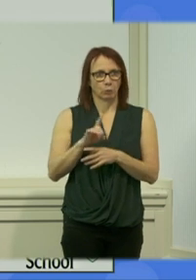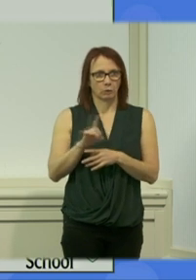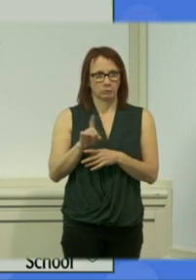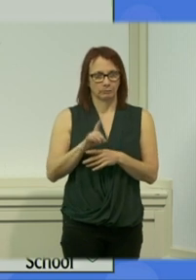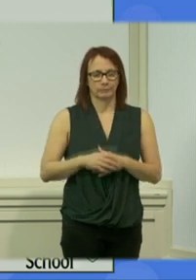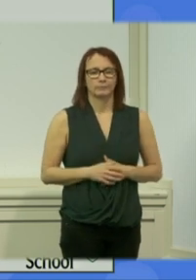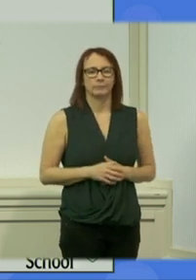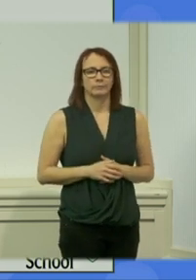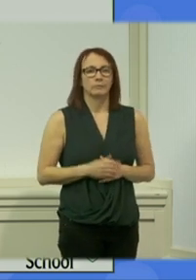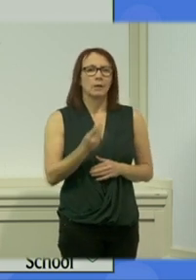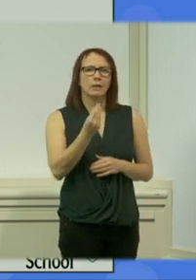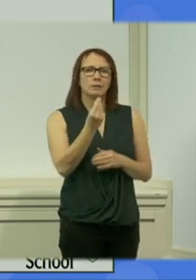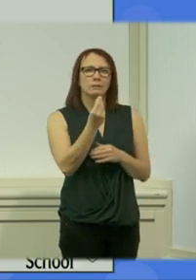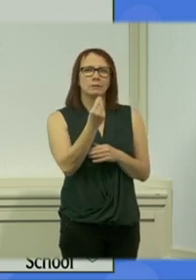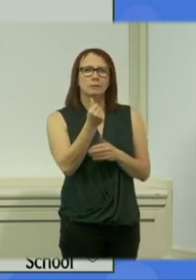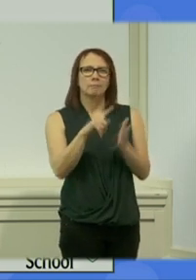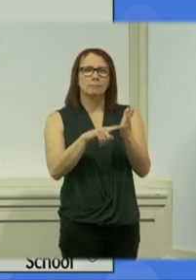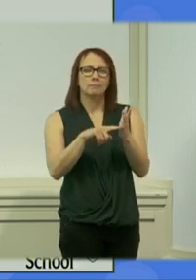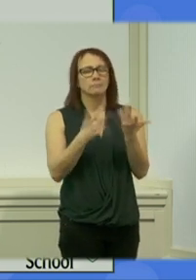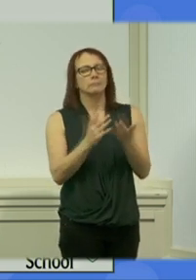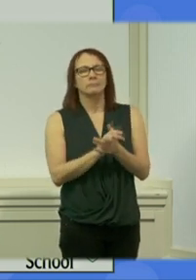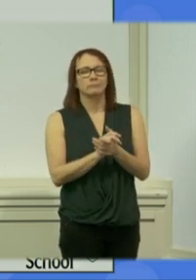So some taxes,